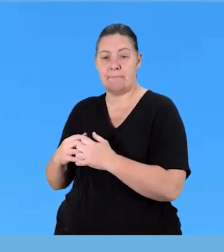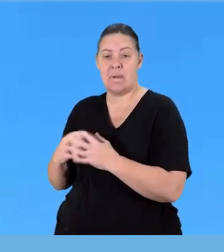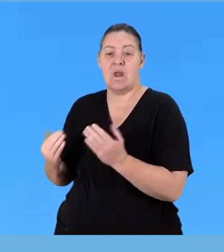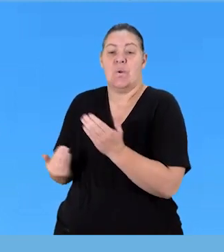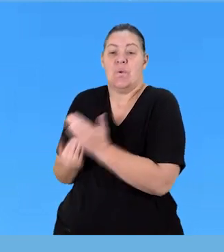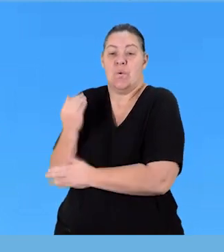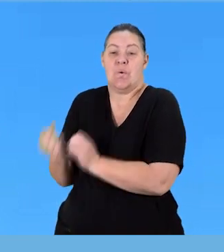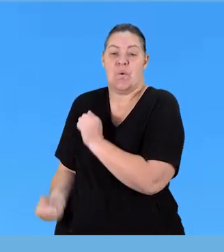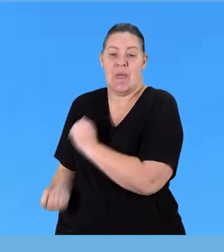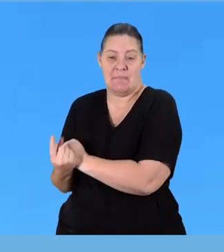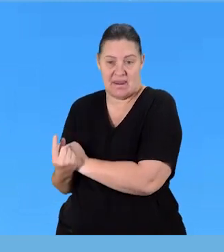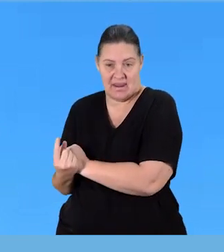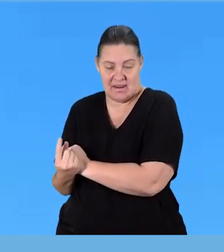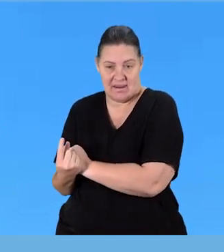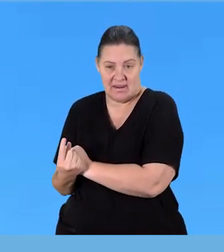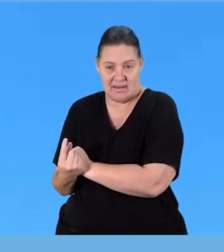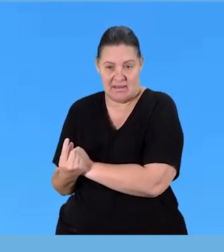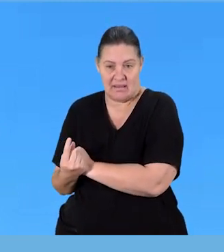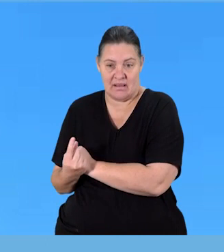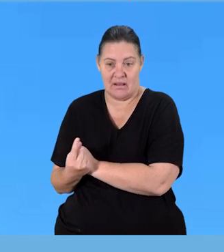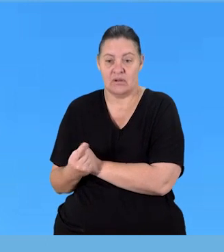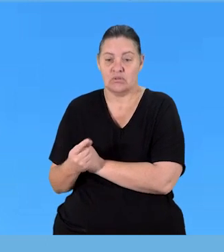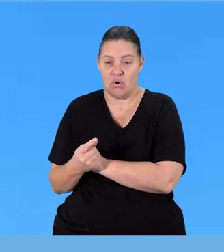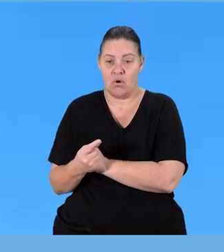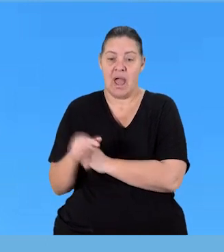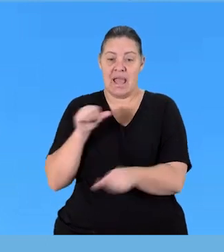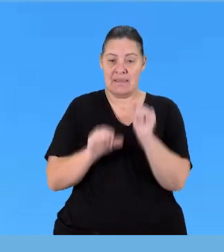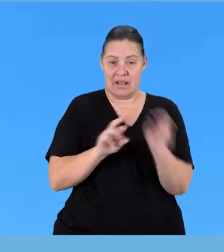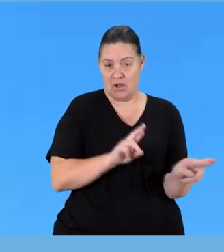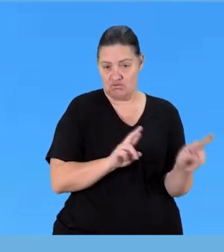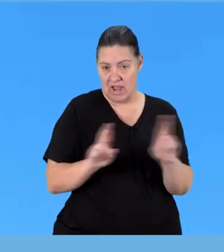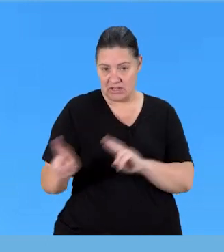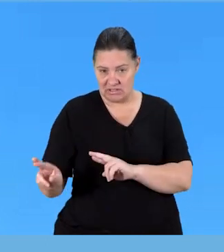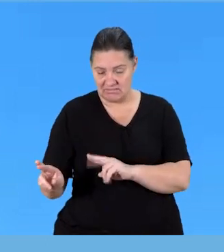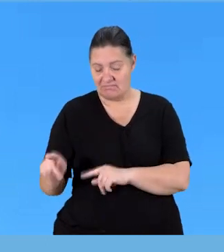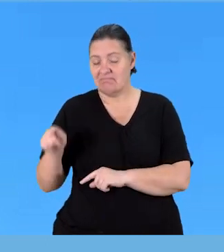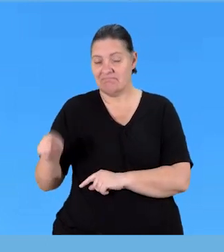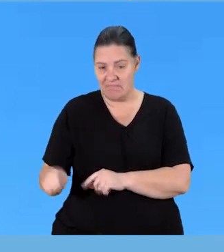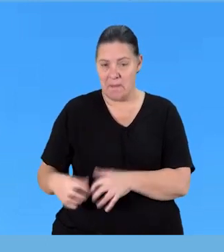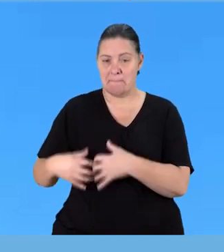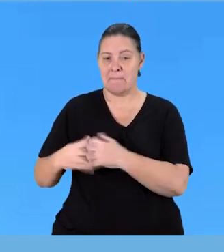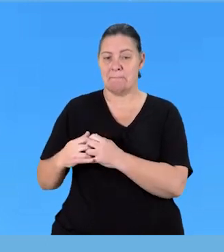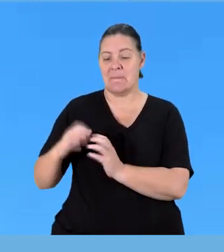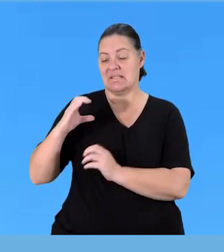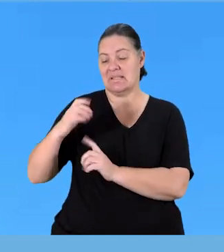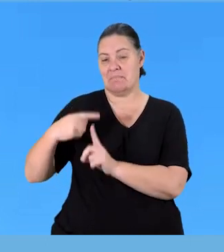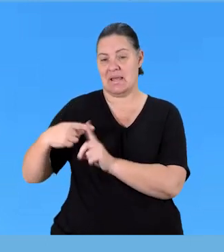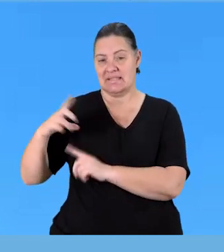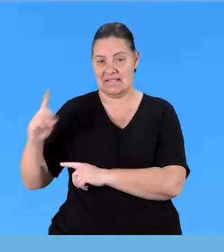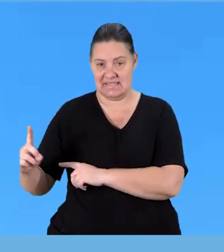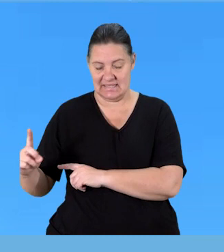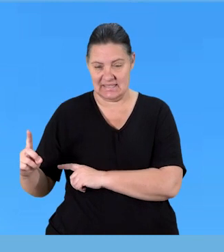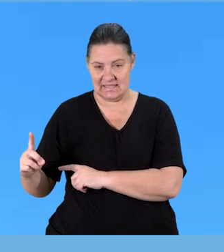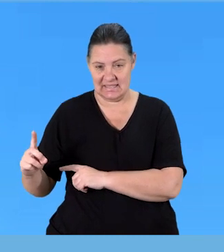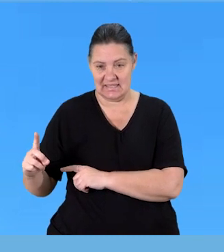form something new. So this arrow shows that these two reactants are undergoing a chemical reaction to form C and D.